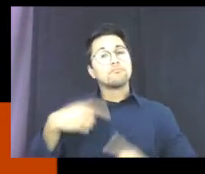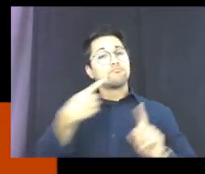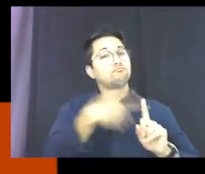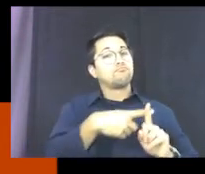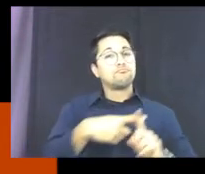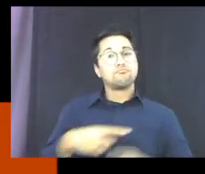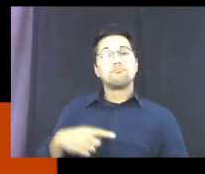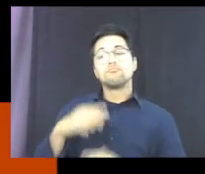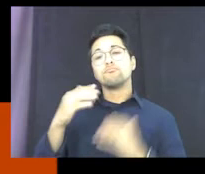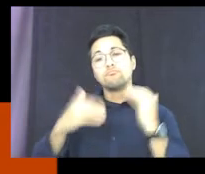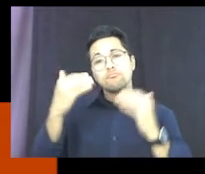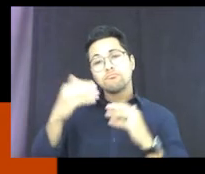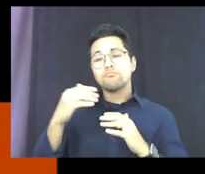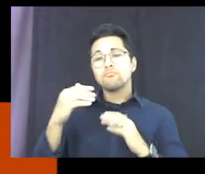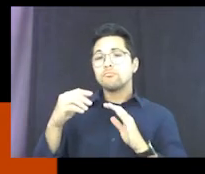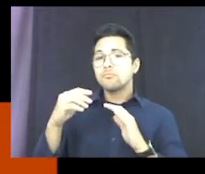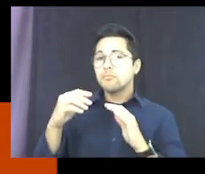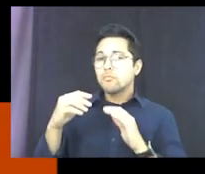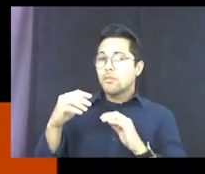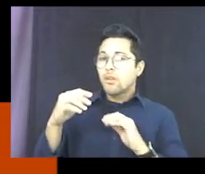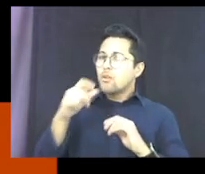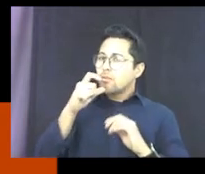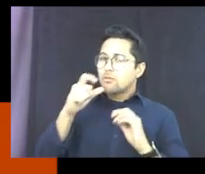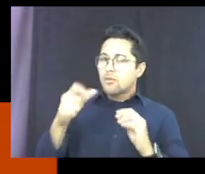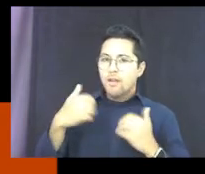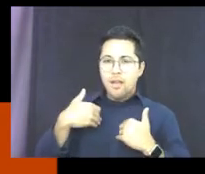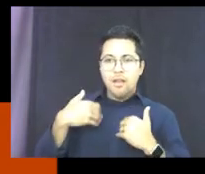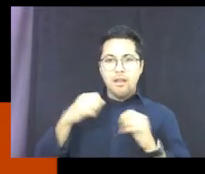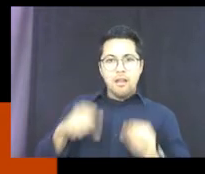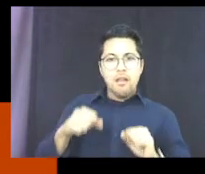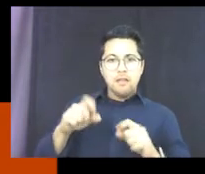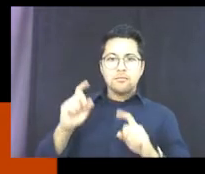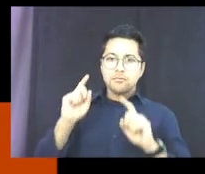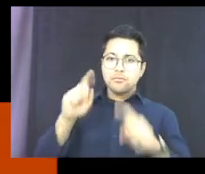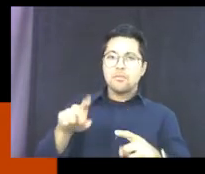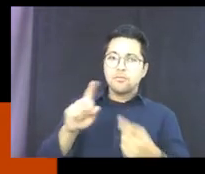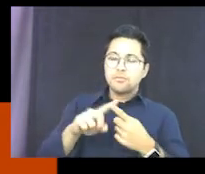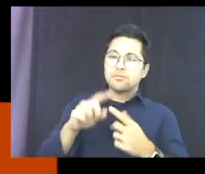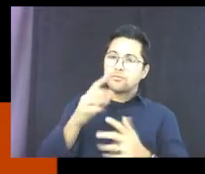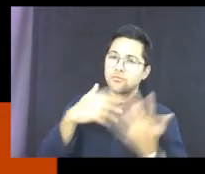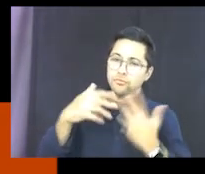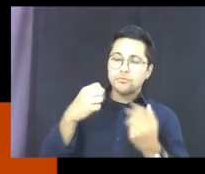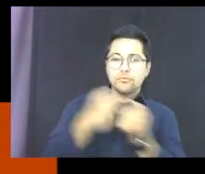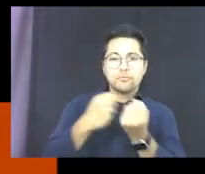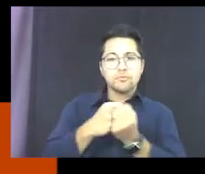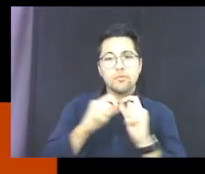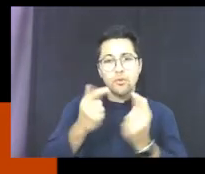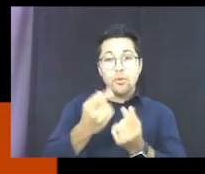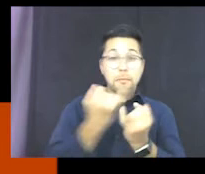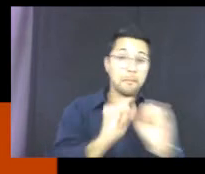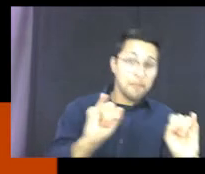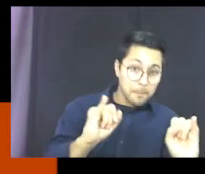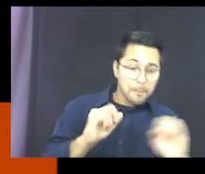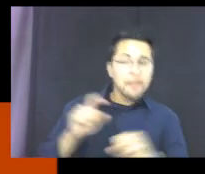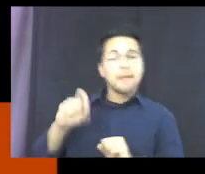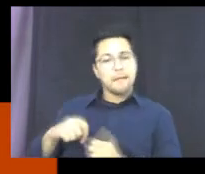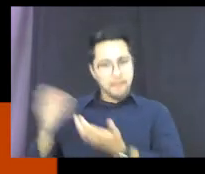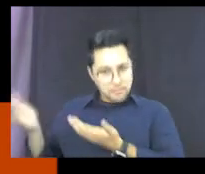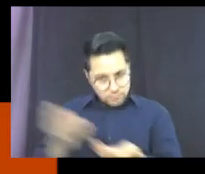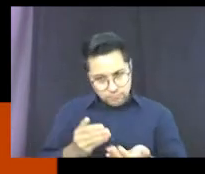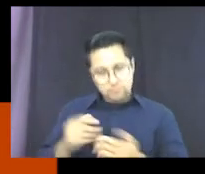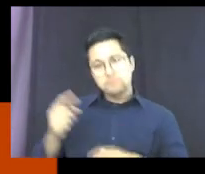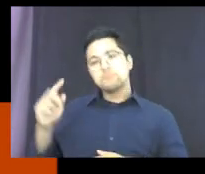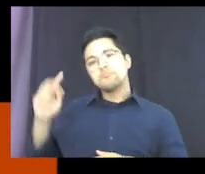autistic adults who don't have the means to attend a social or support group independently are able to bring